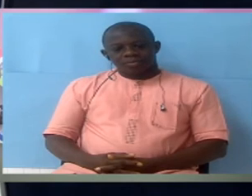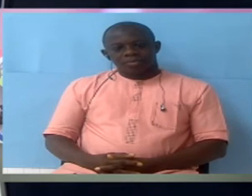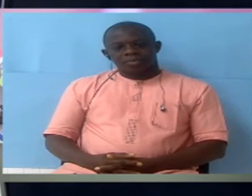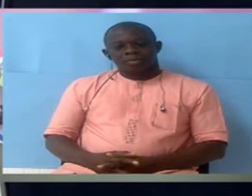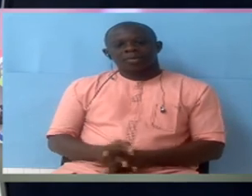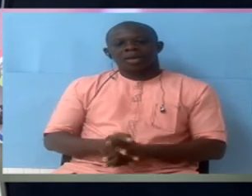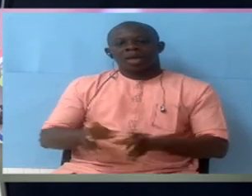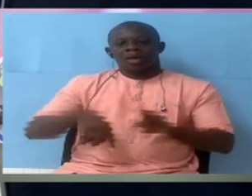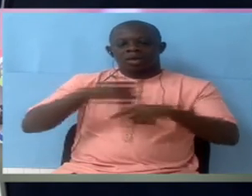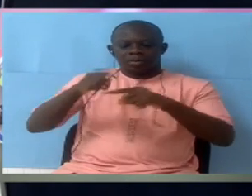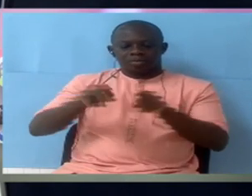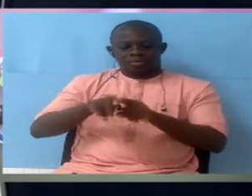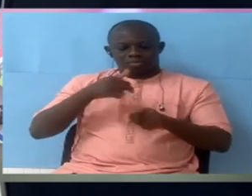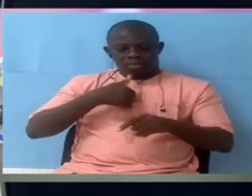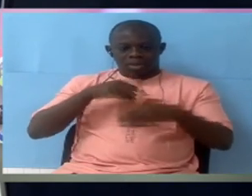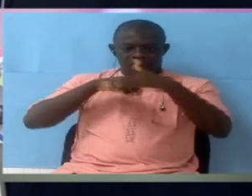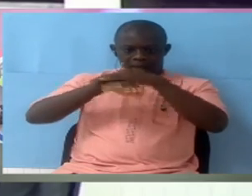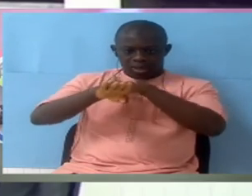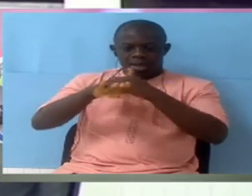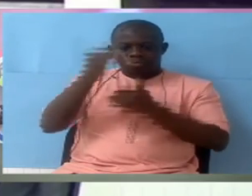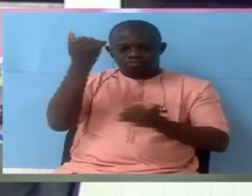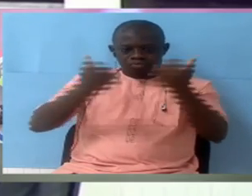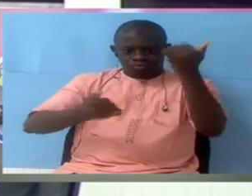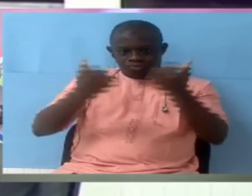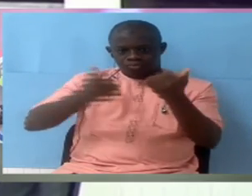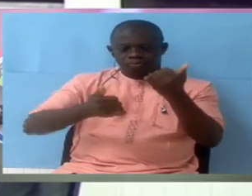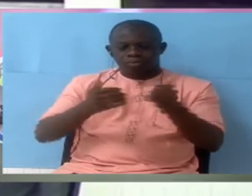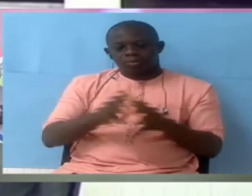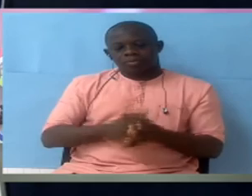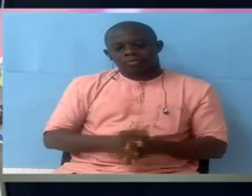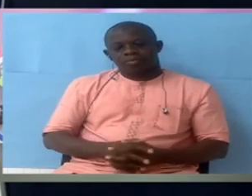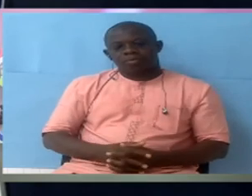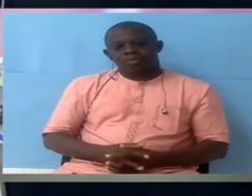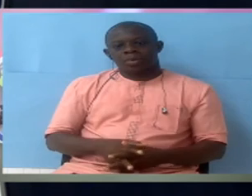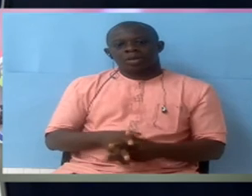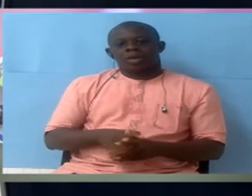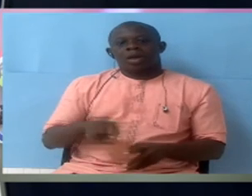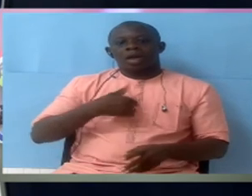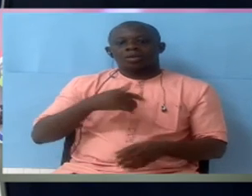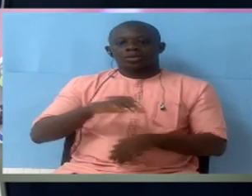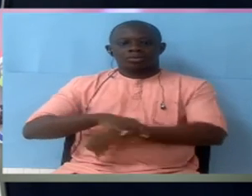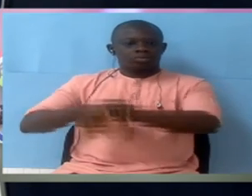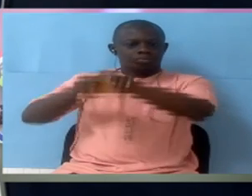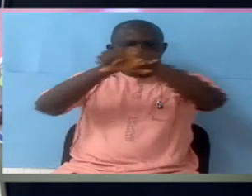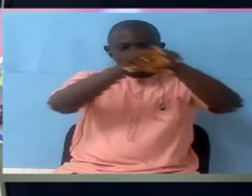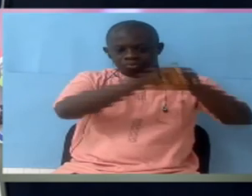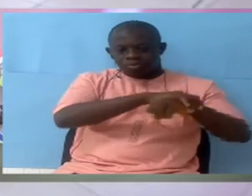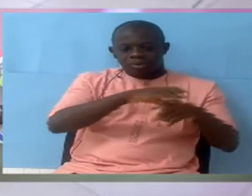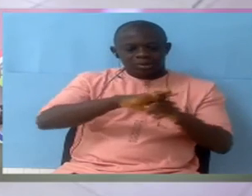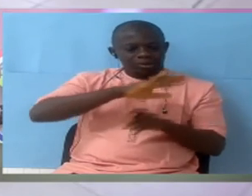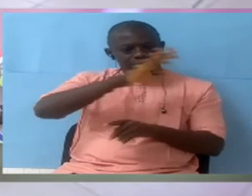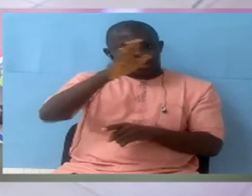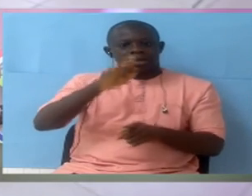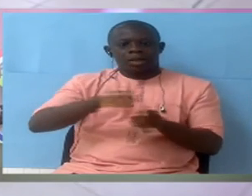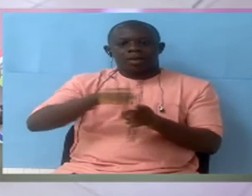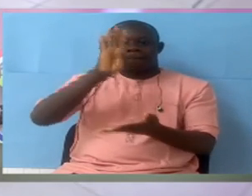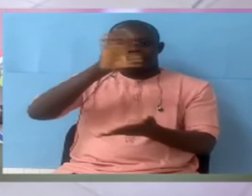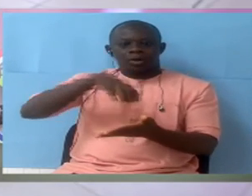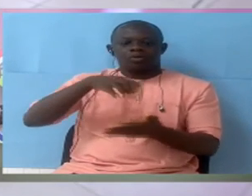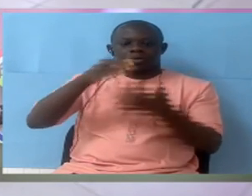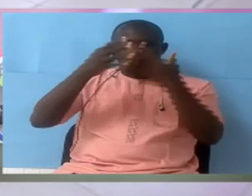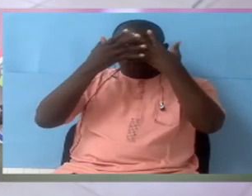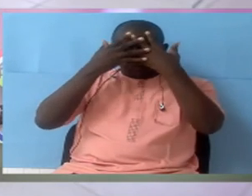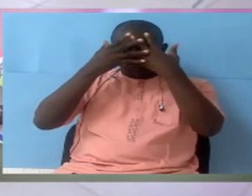Then I entered the vehicle. Ila duga ci moto bi. I was taken straight to mile 2. Ci lañ may yobbu mile 2.